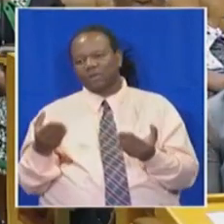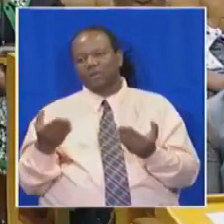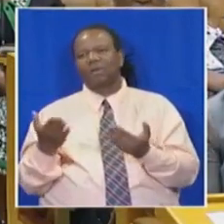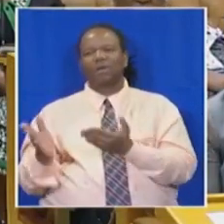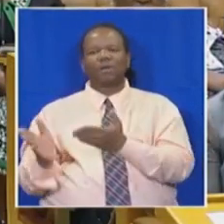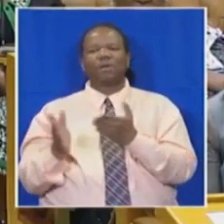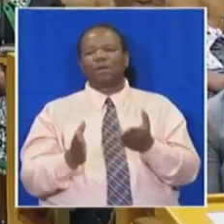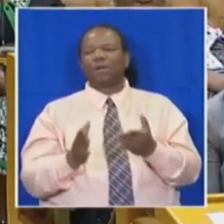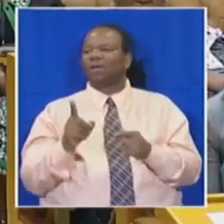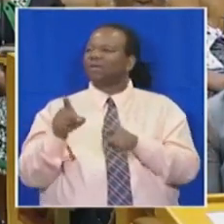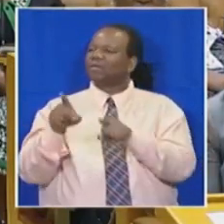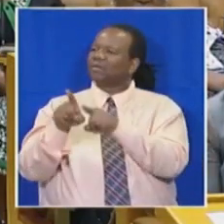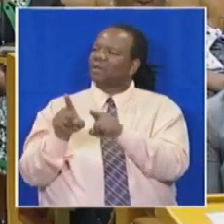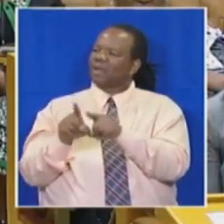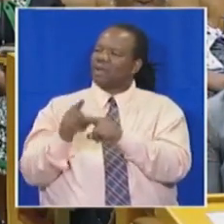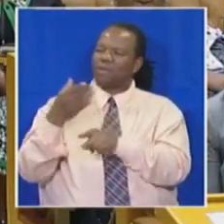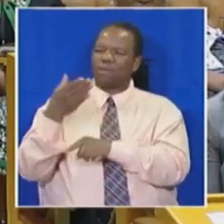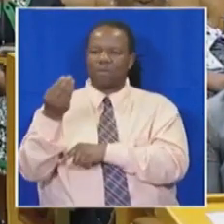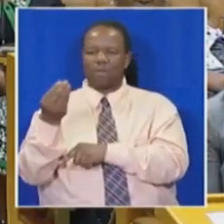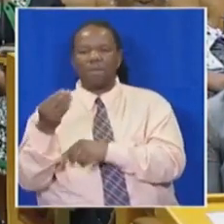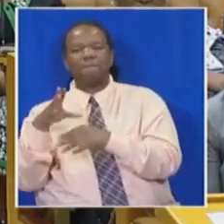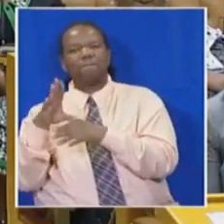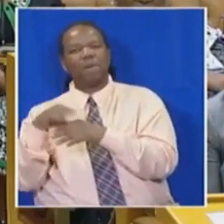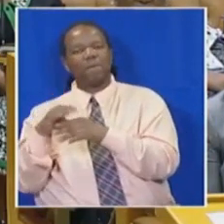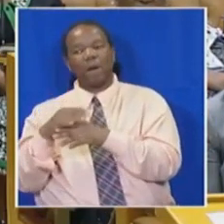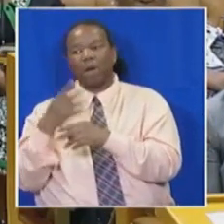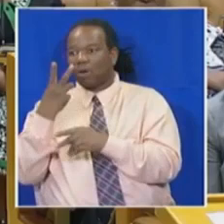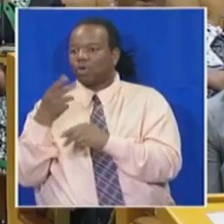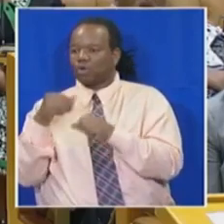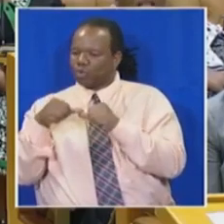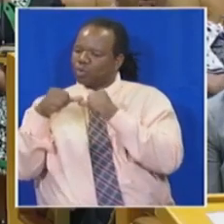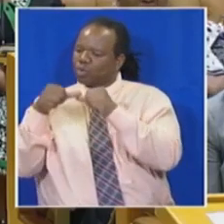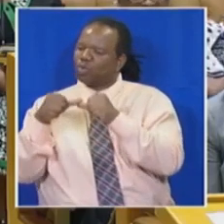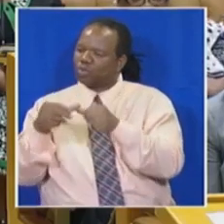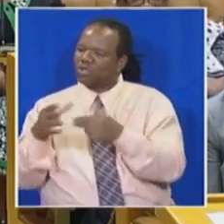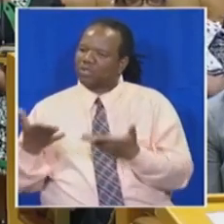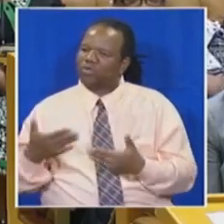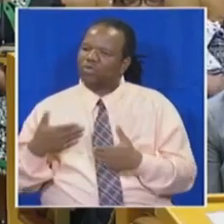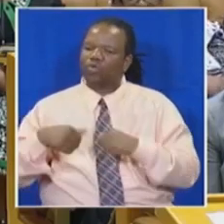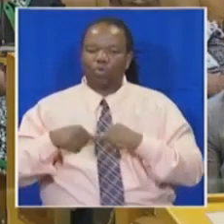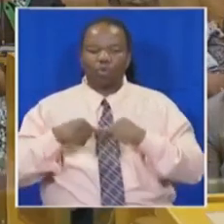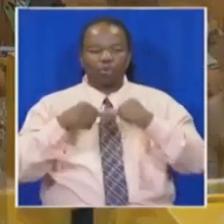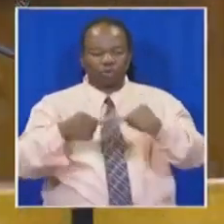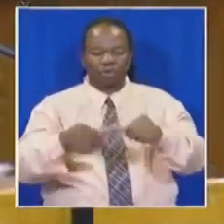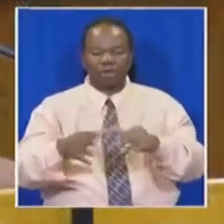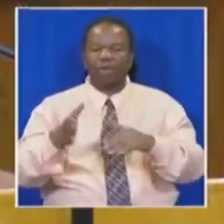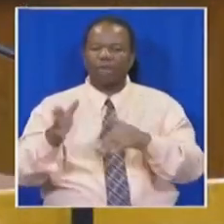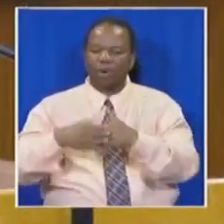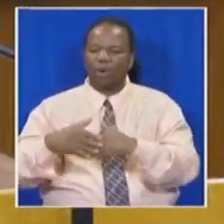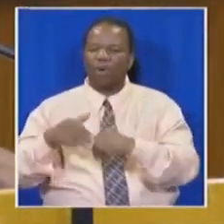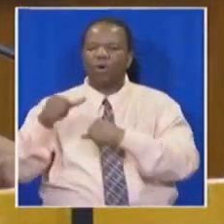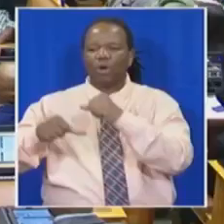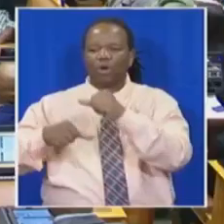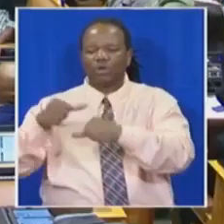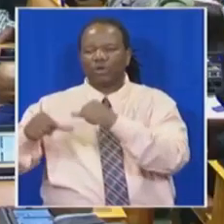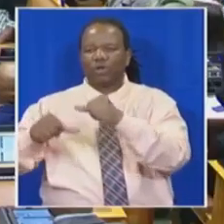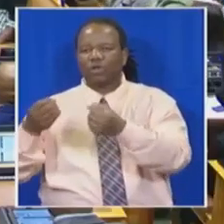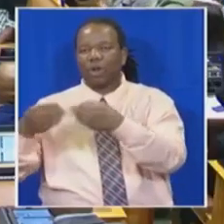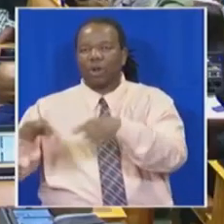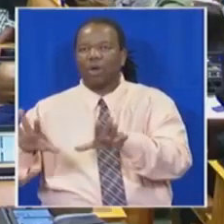Mkongi, you continue to create a lost generation. You should be ashamed of yourself. Thank you.